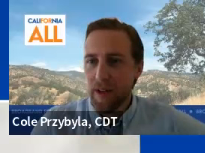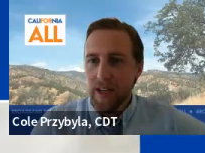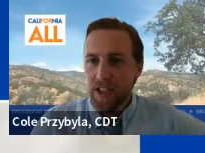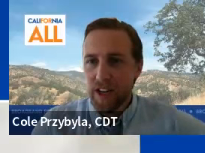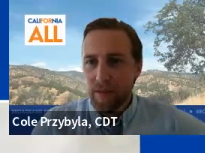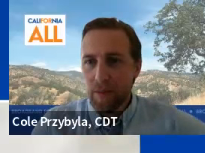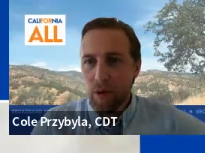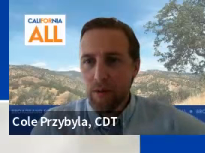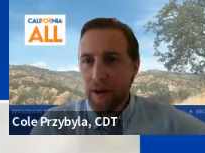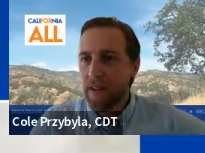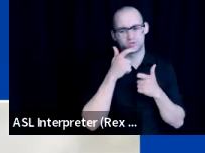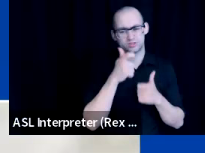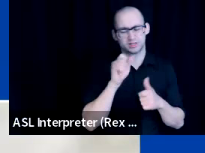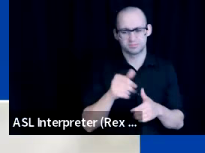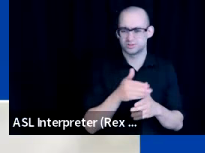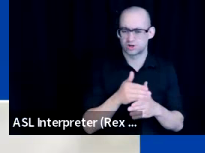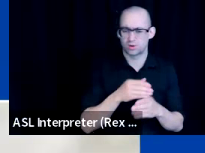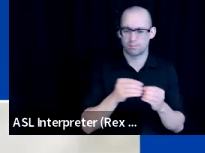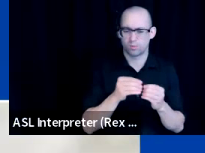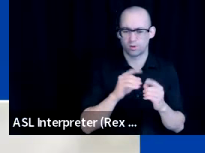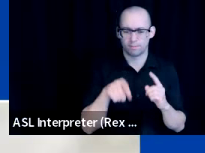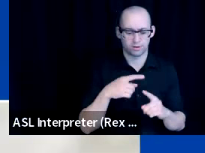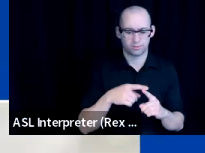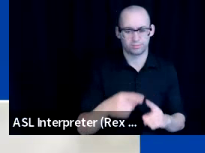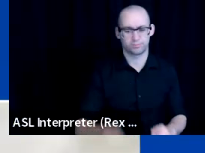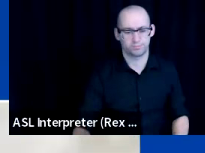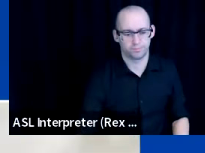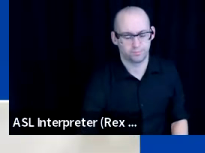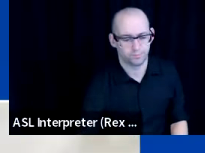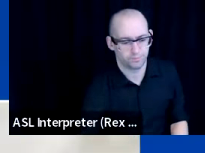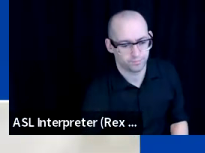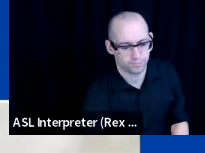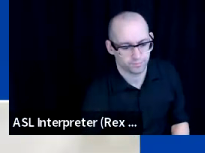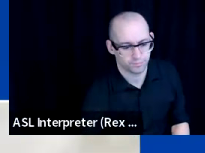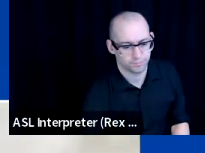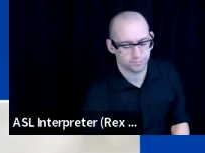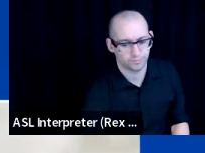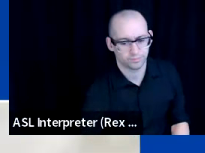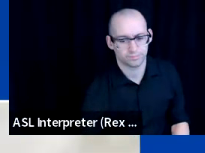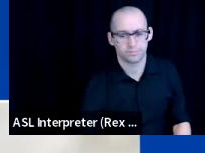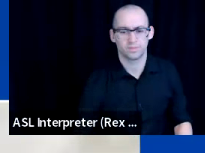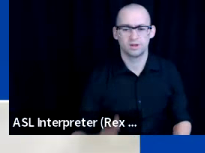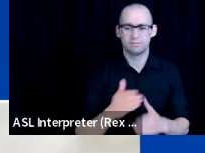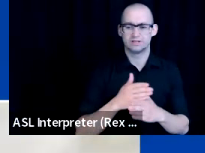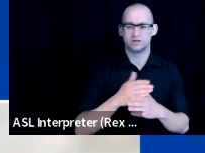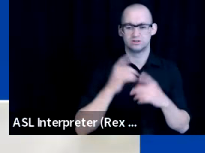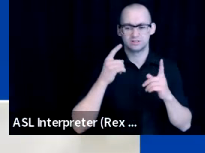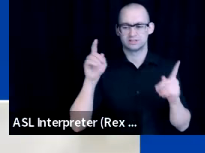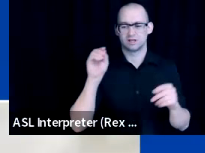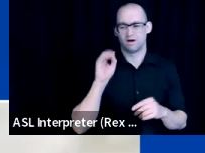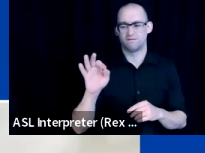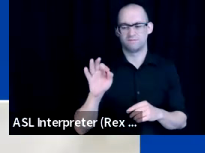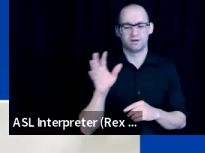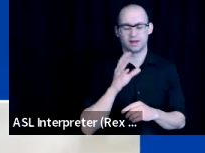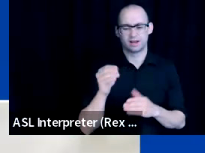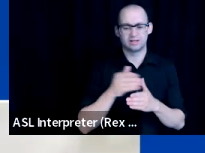can both share more about their organization and the programs they'd love to share the successes of, and then share within the